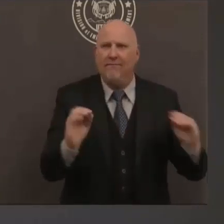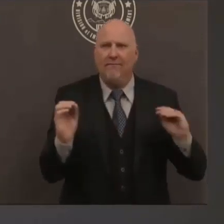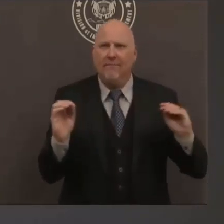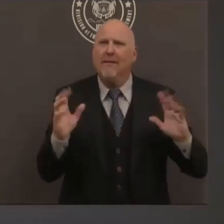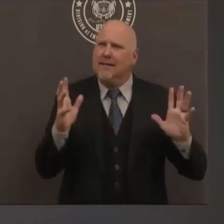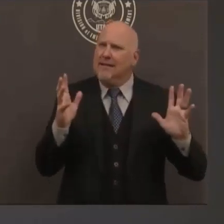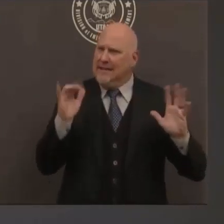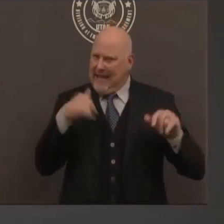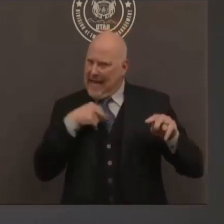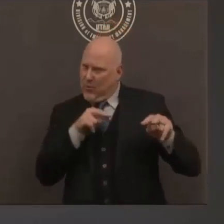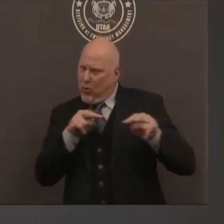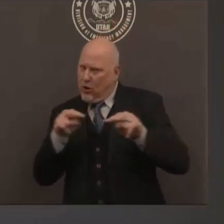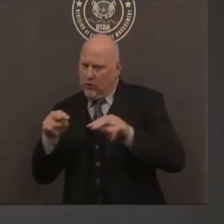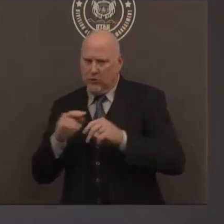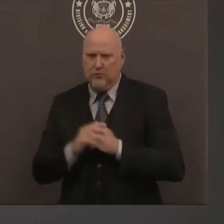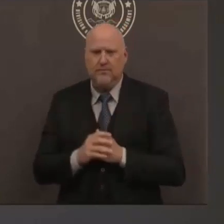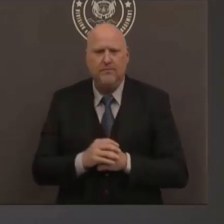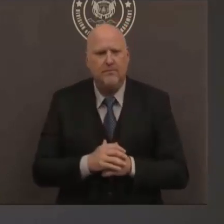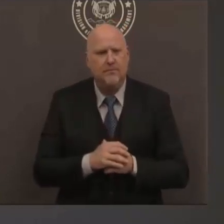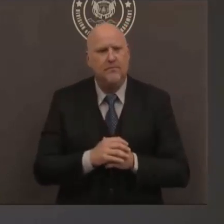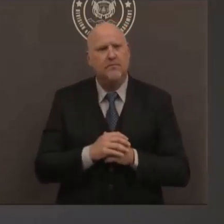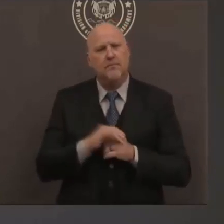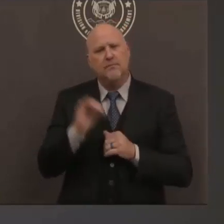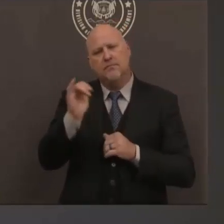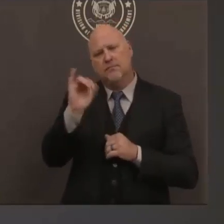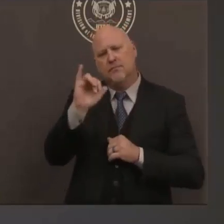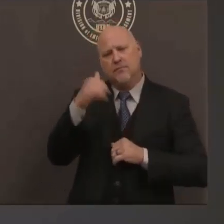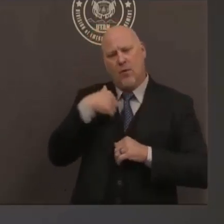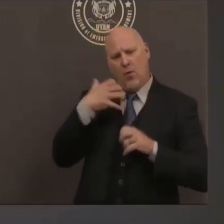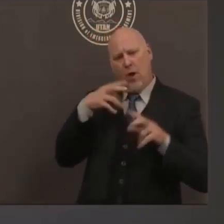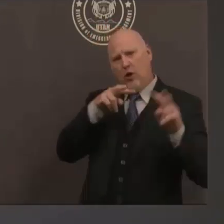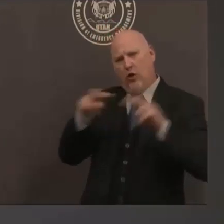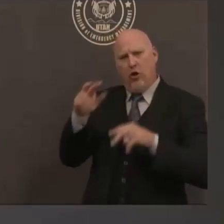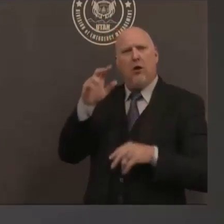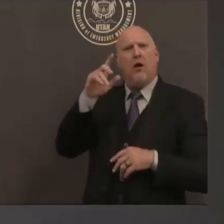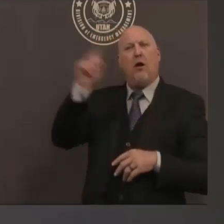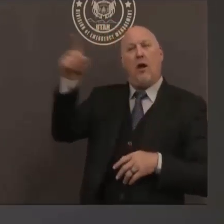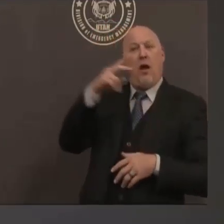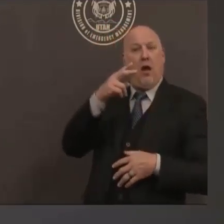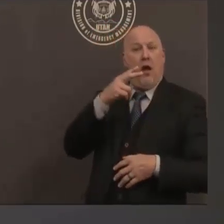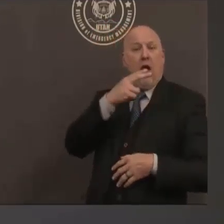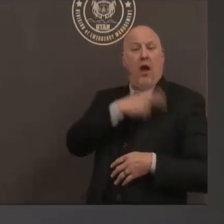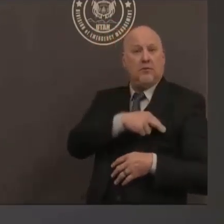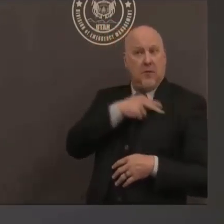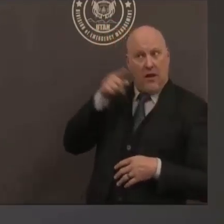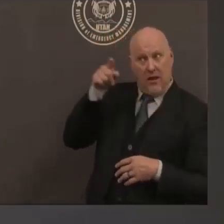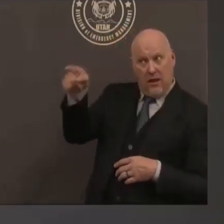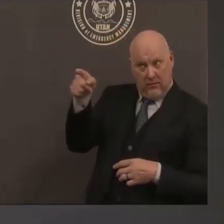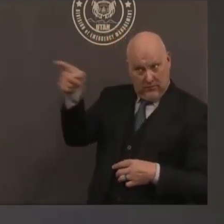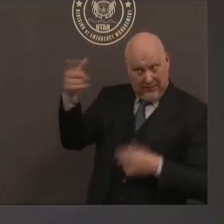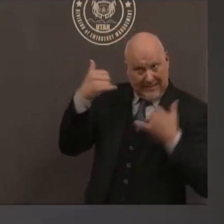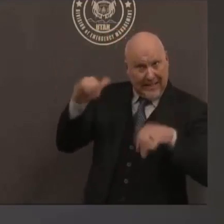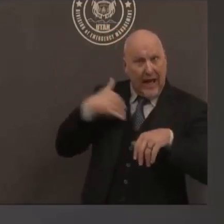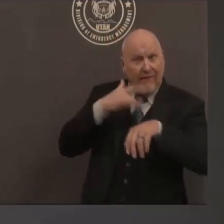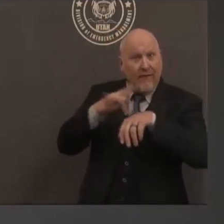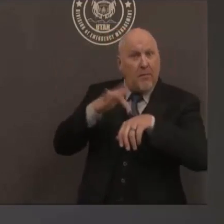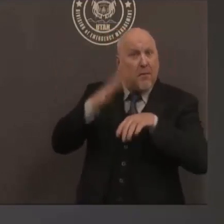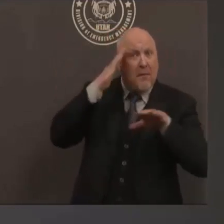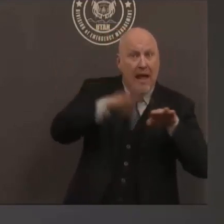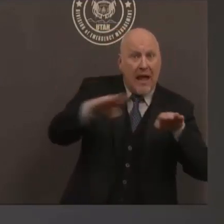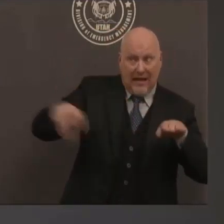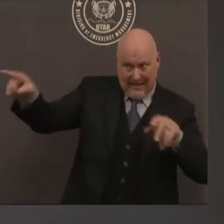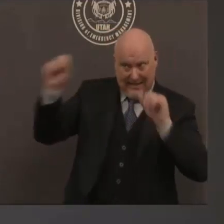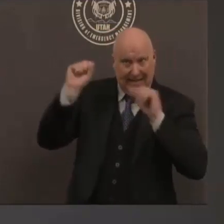Secondly, we're looking very closely at capacity data. Our hospitalization numbers have been stable for the last 2 weeks. Currently,